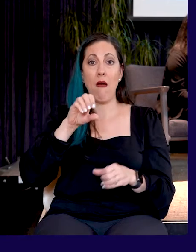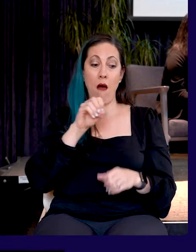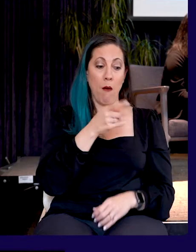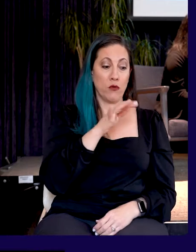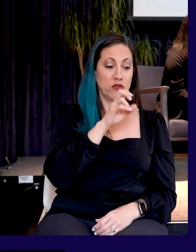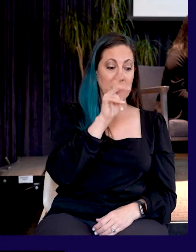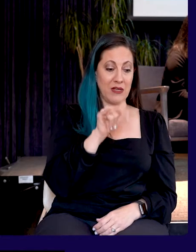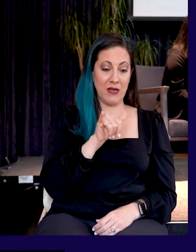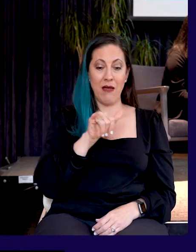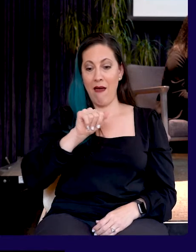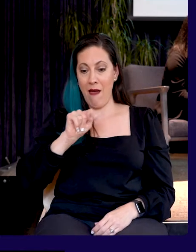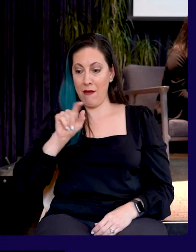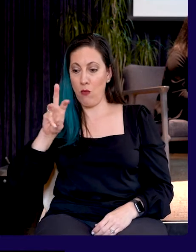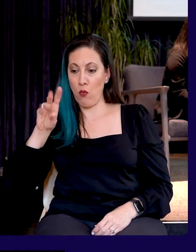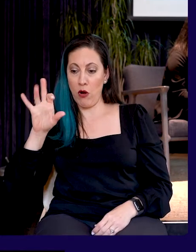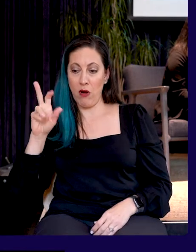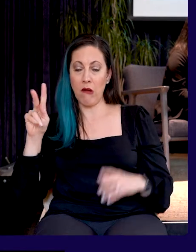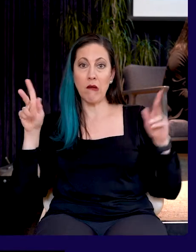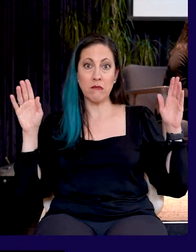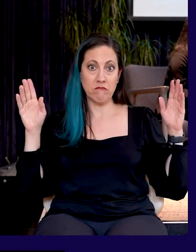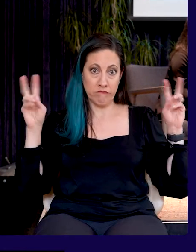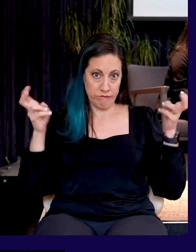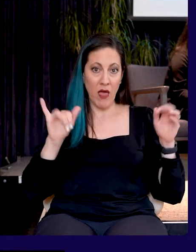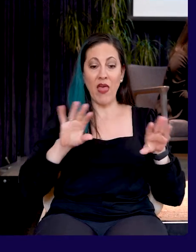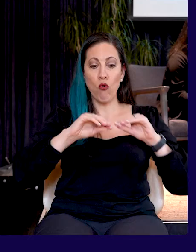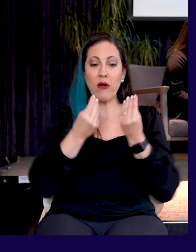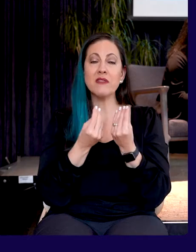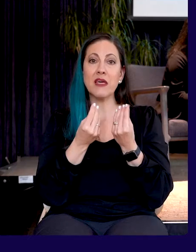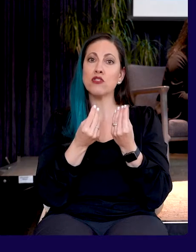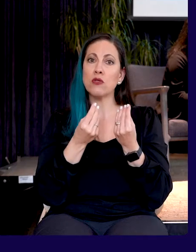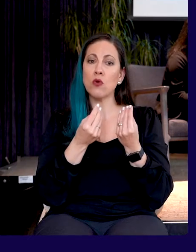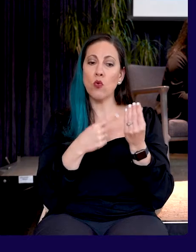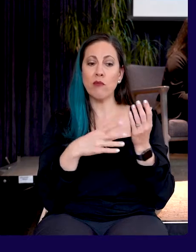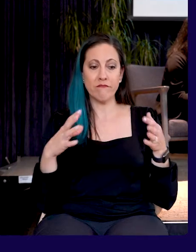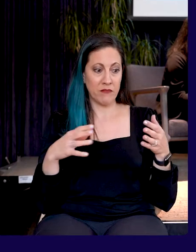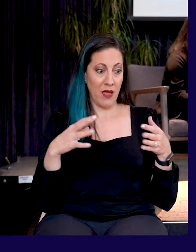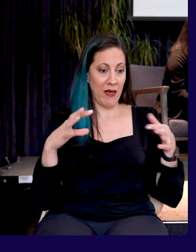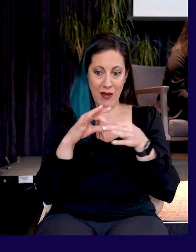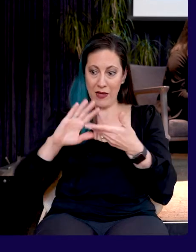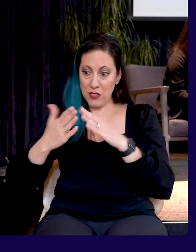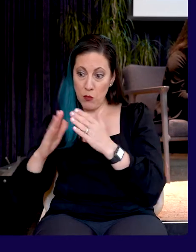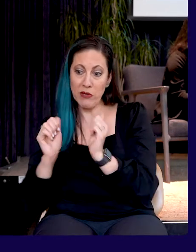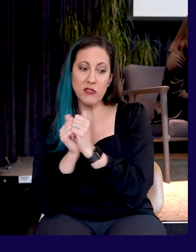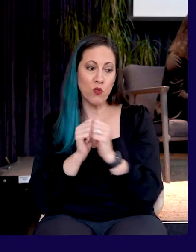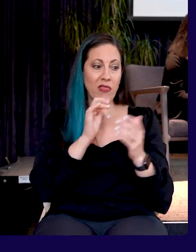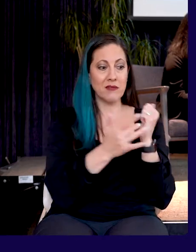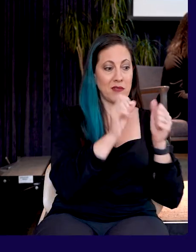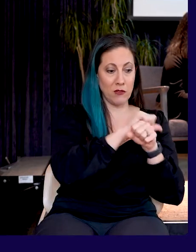Work, an organization that connects overlooked communities with technology jobs. Thanks for being here.